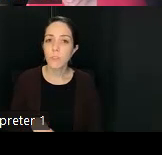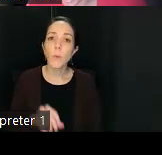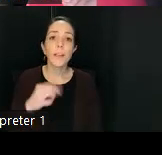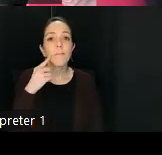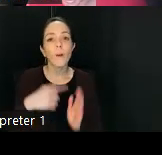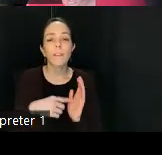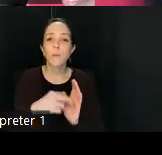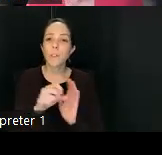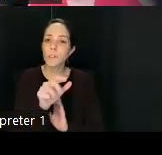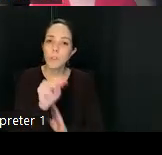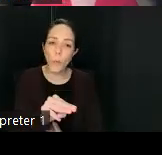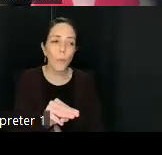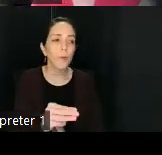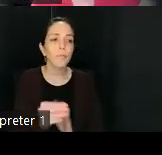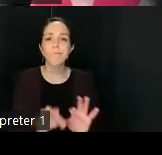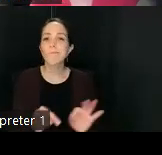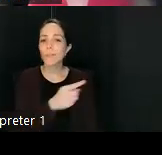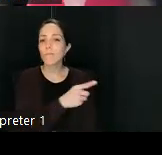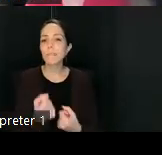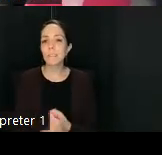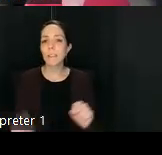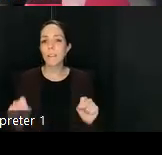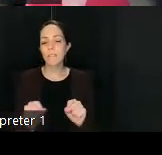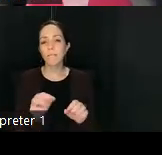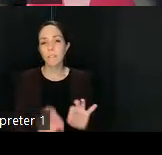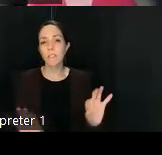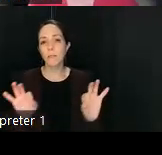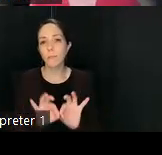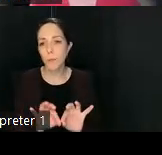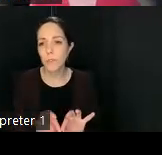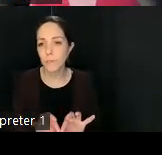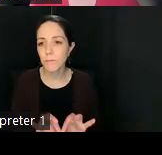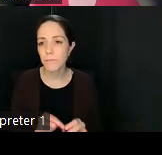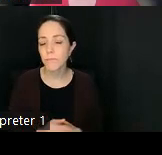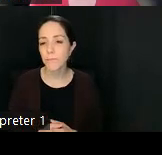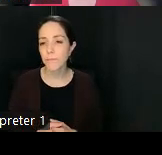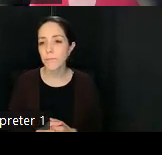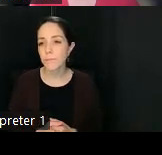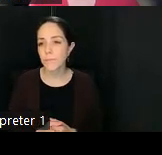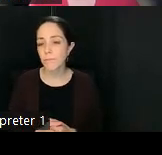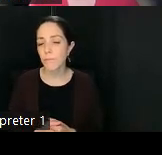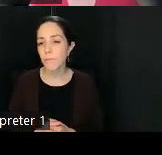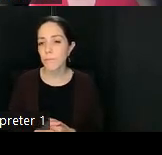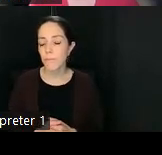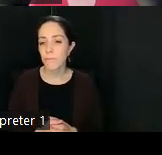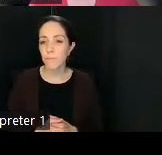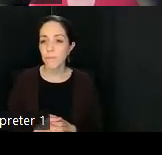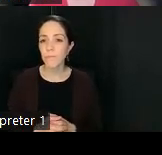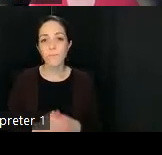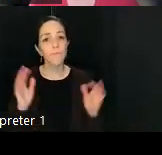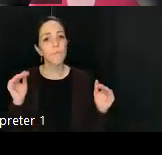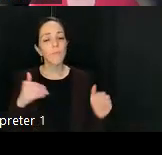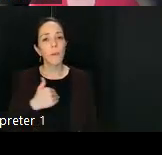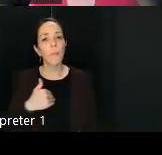as people in Portland know snowstorms don't do well in Portland here. But hopefully members would